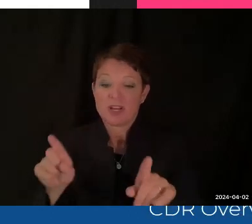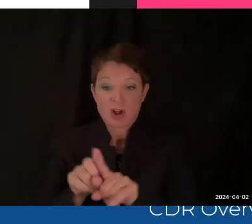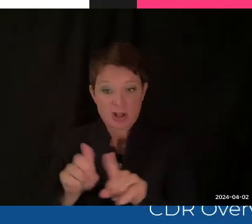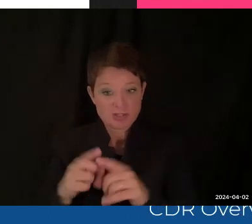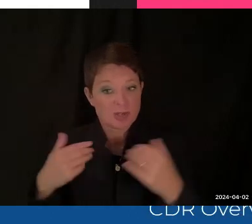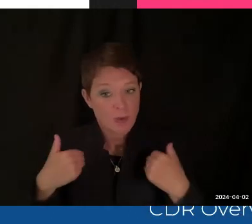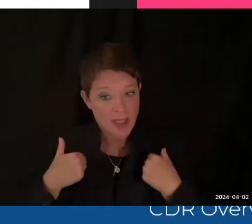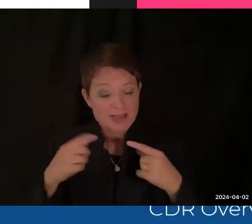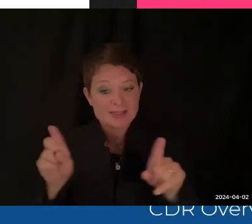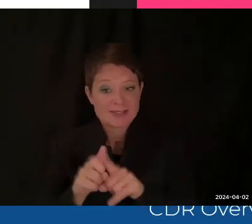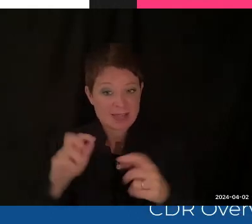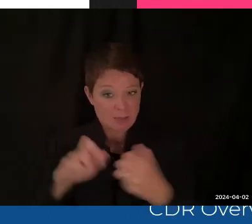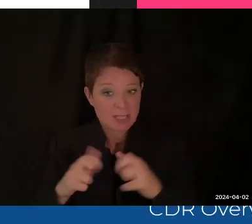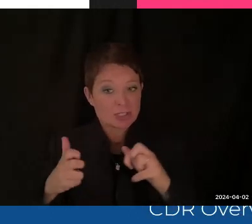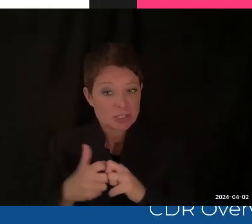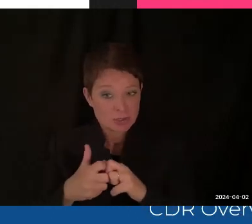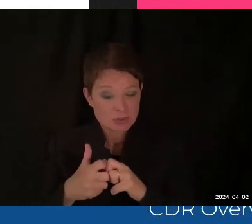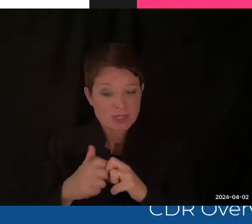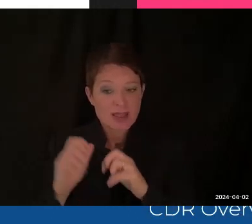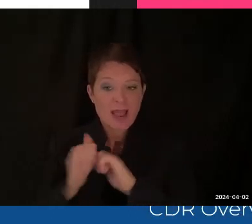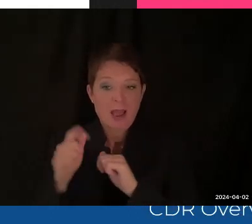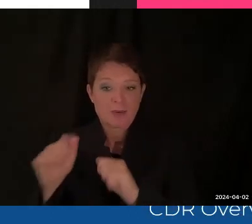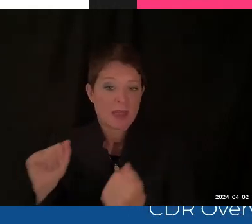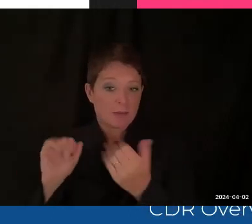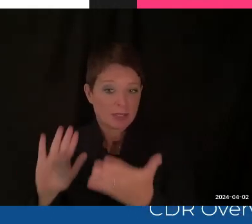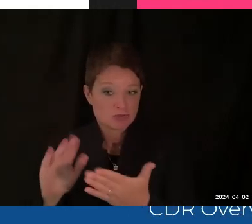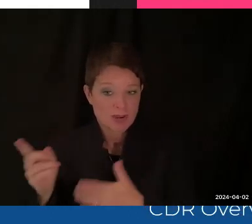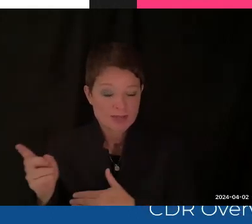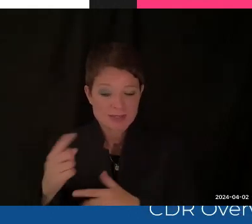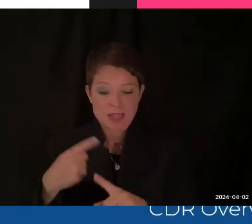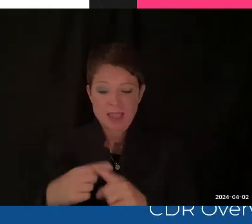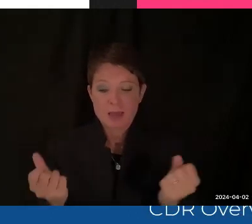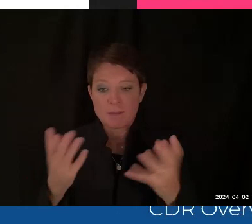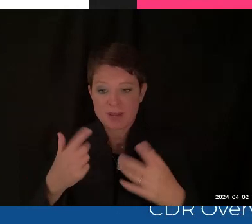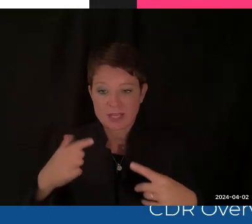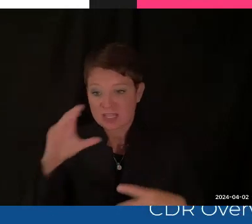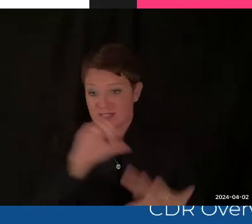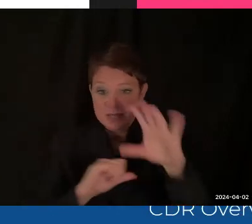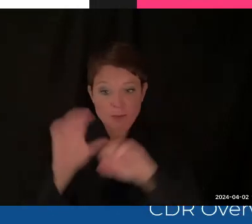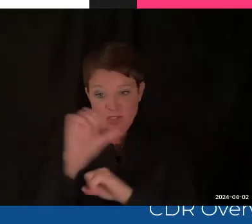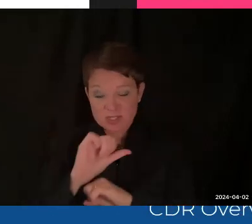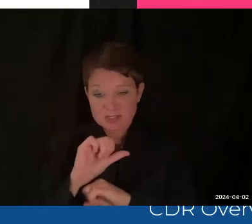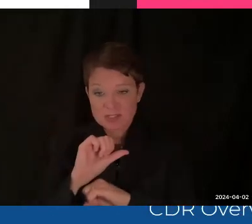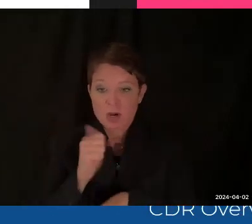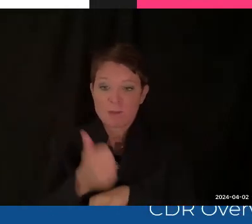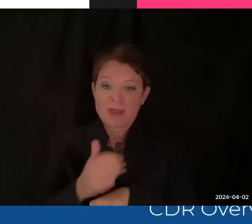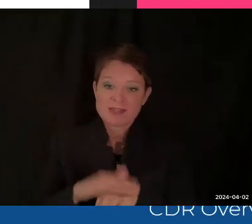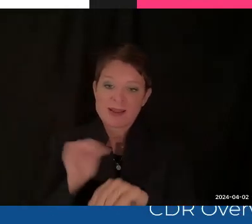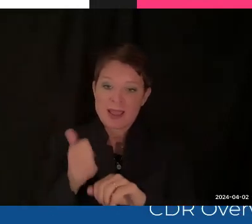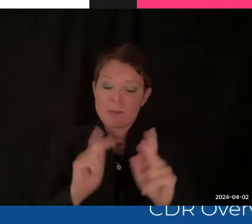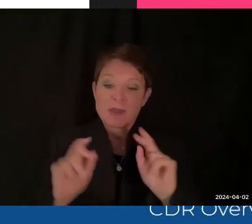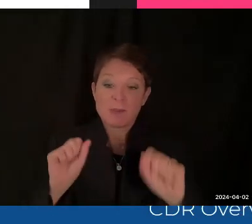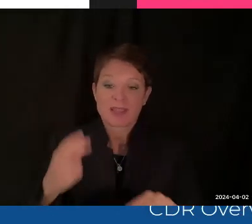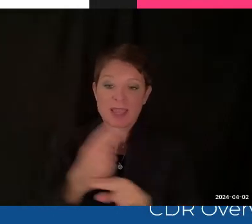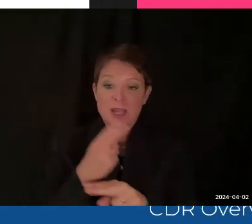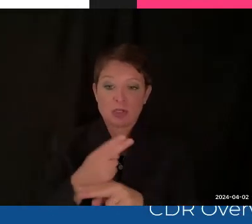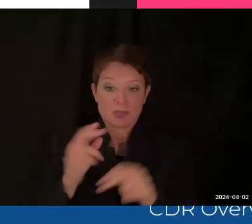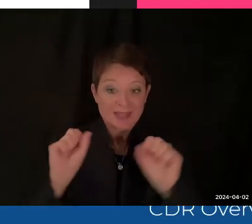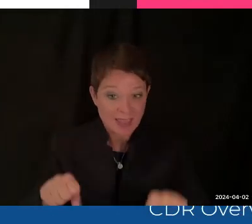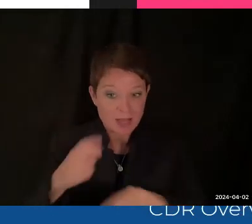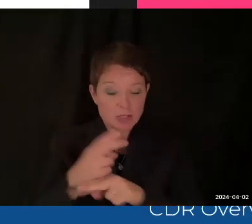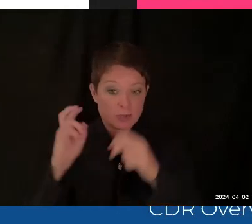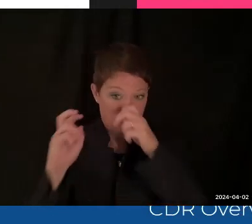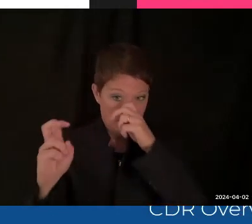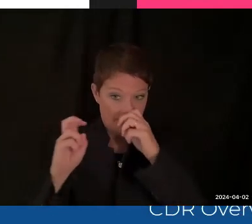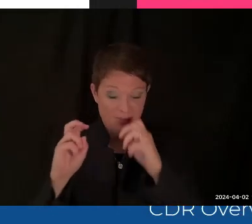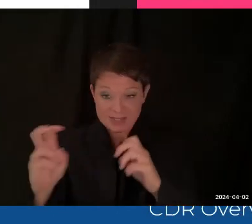has the same issues. How will that be addressed? And a lot of assumptions are based on how people could use SEPTA. Has